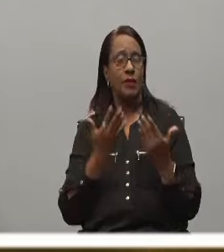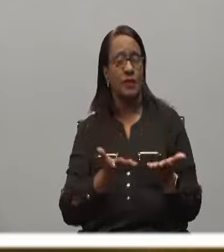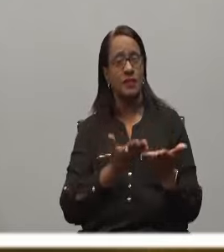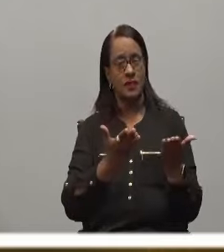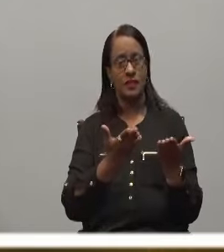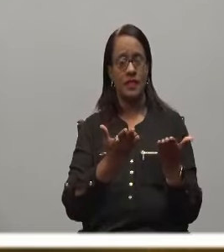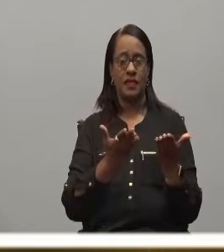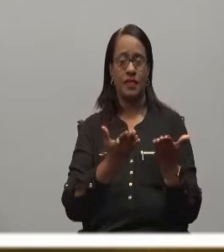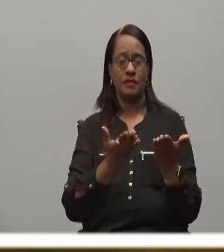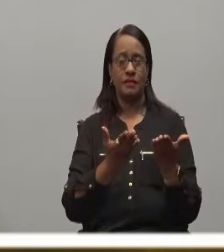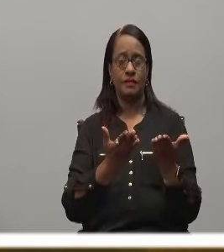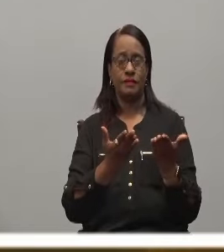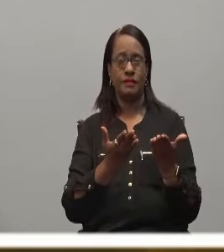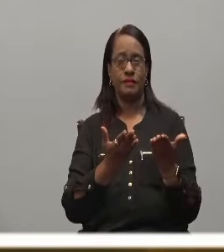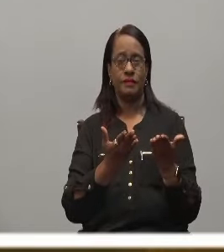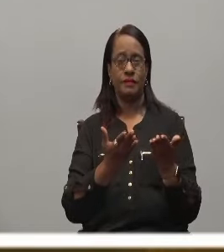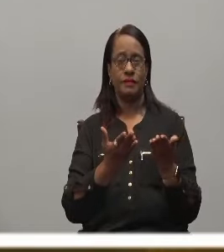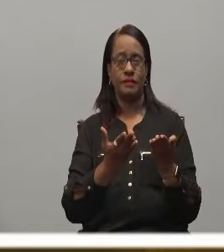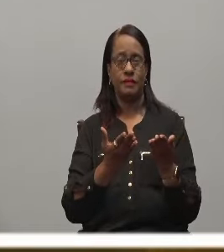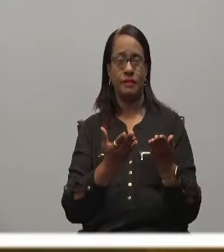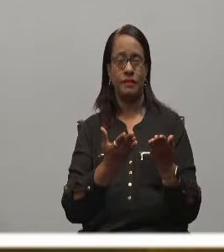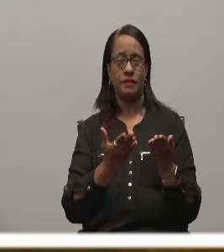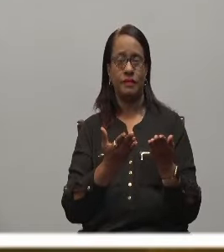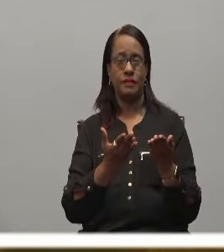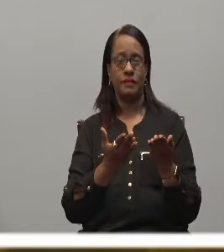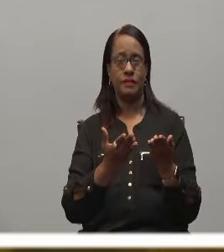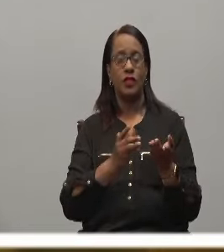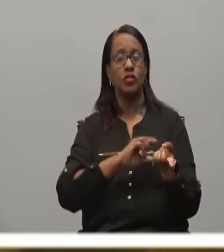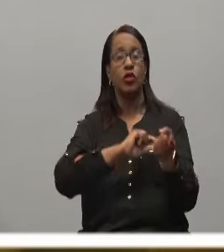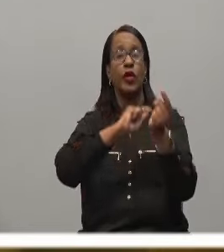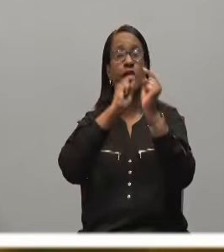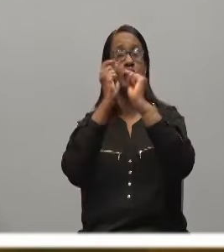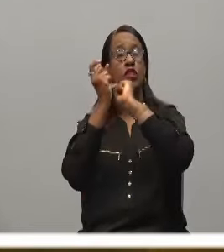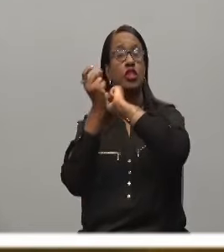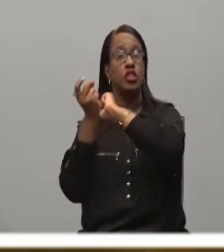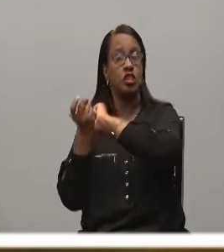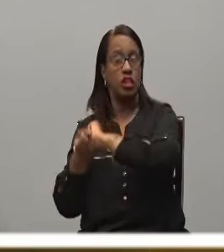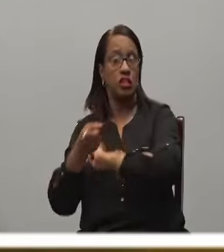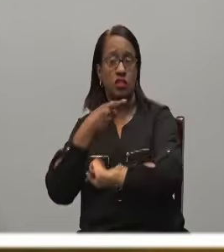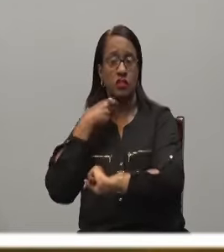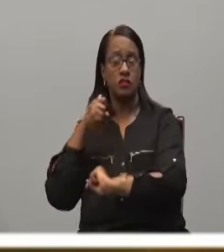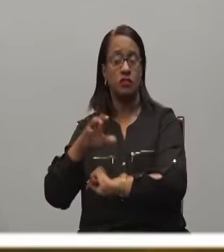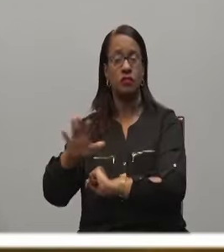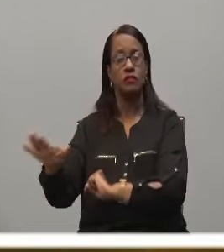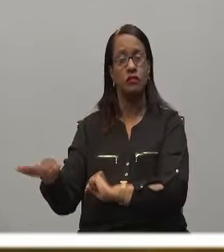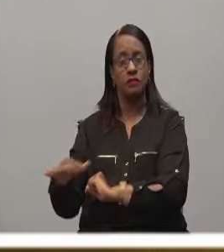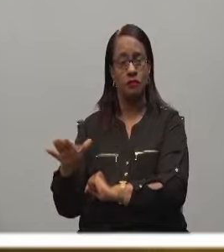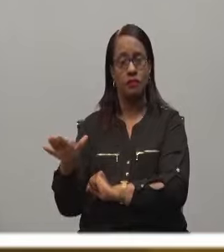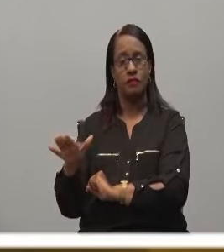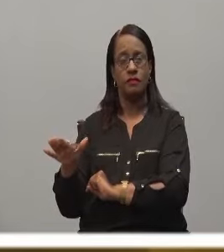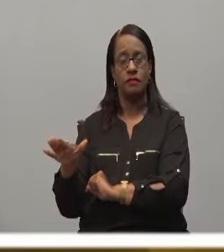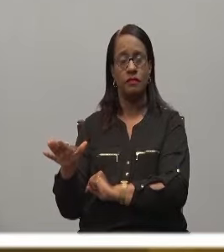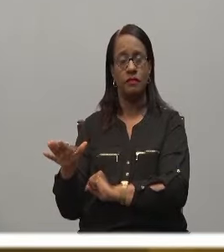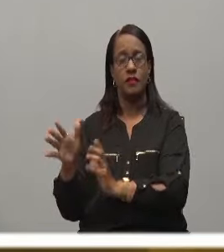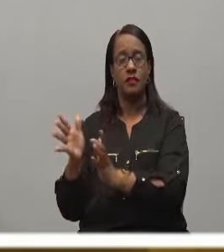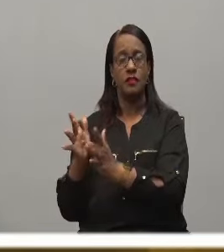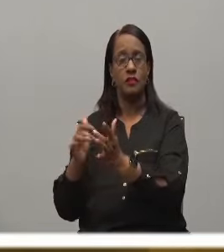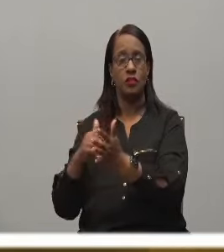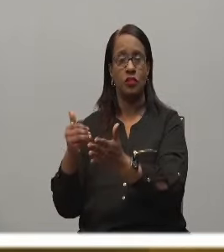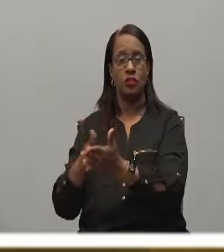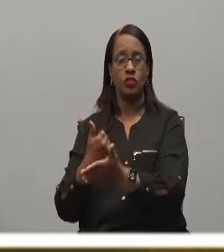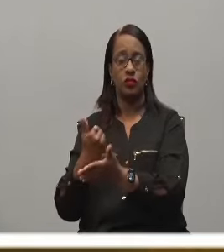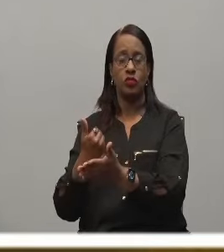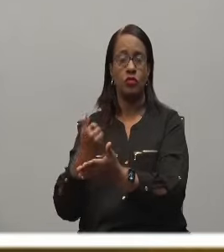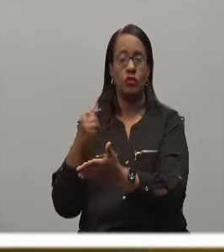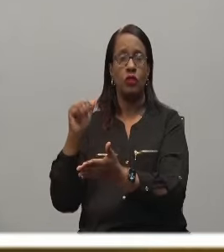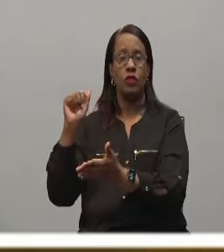for giving in to temptation. We're also reminded that Jesus stands there as the new Adam, and he does